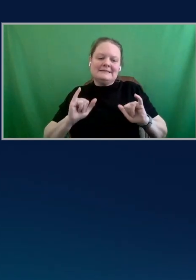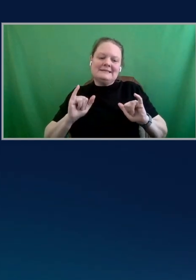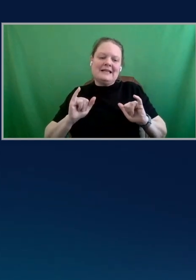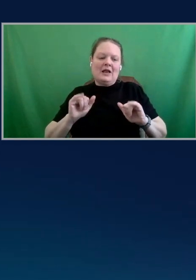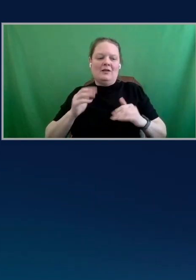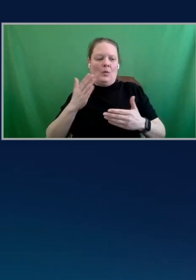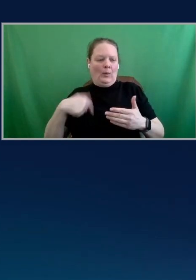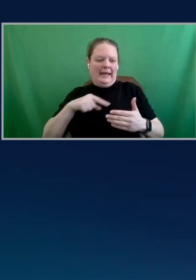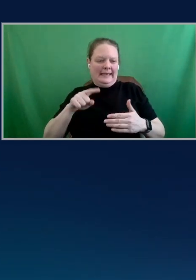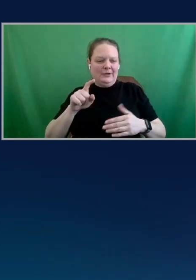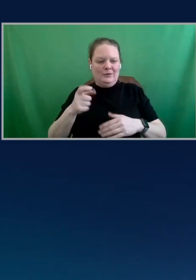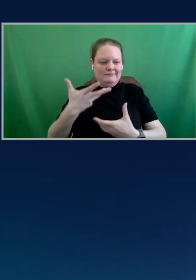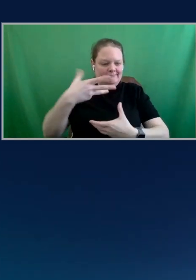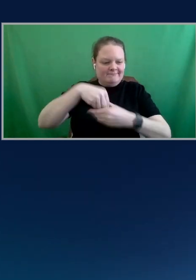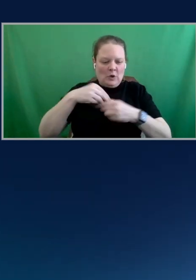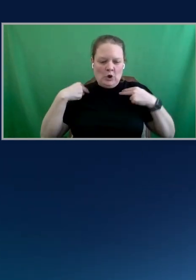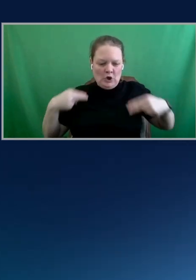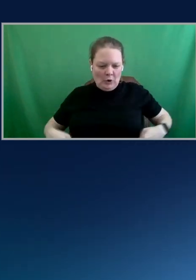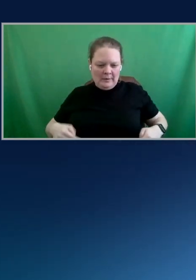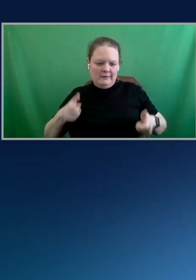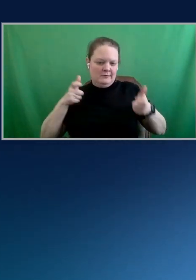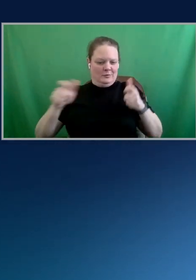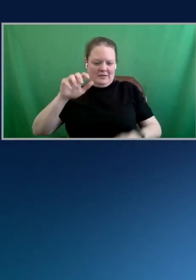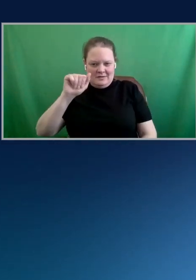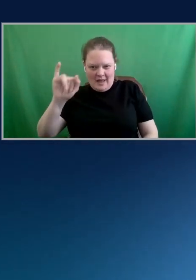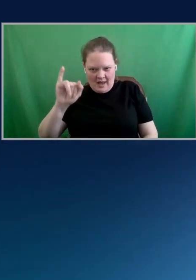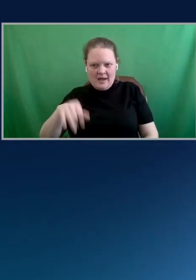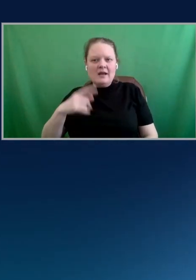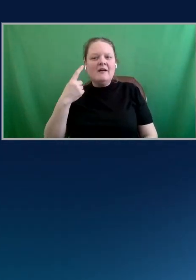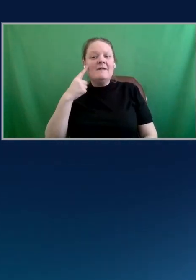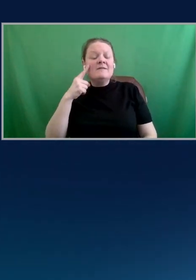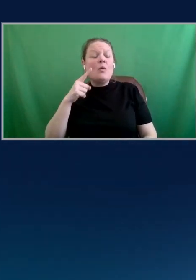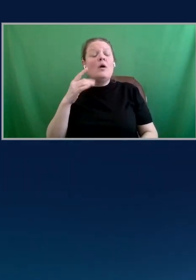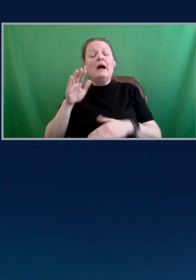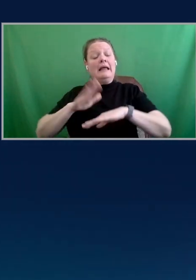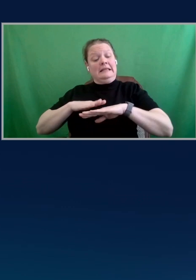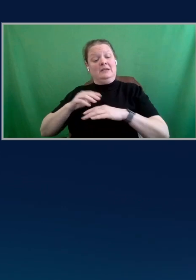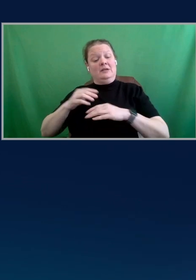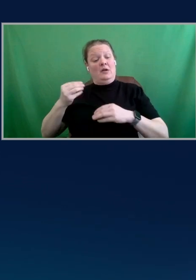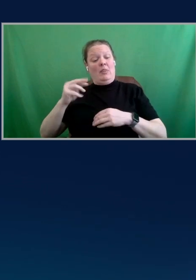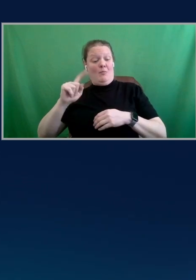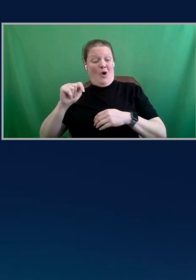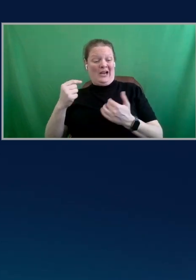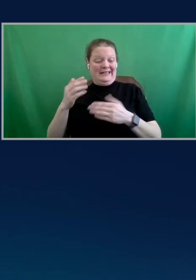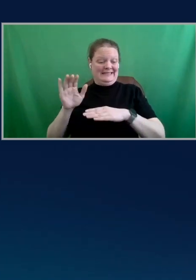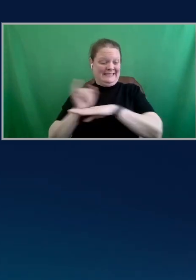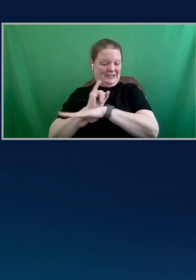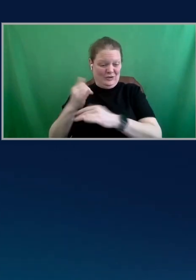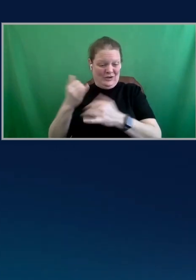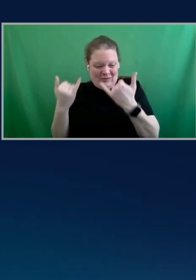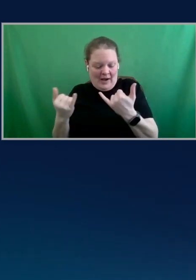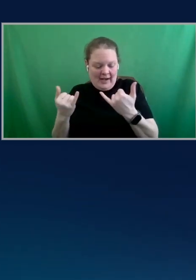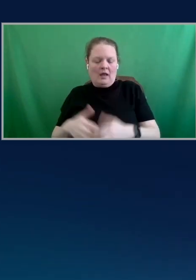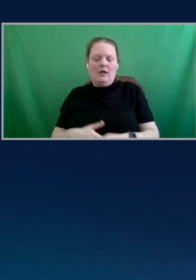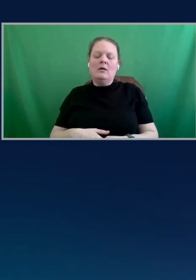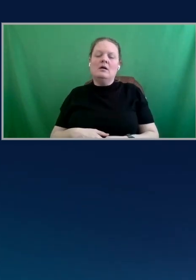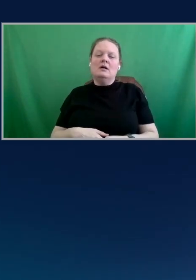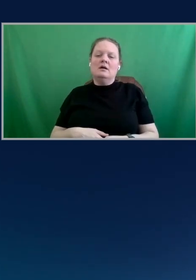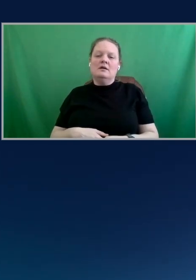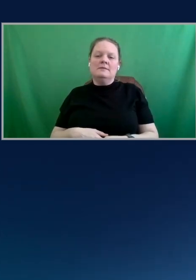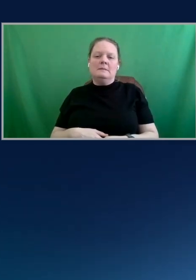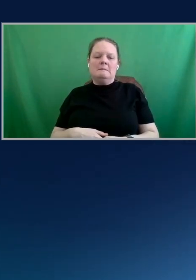humans. And so for at least where the market is now, there's, I don't